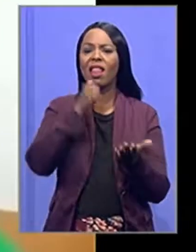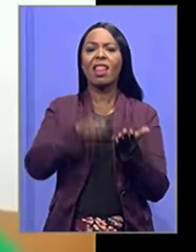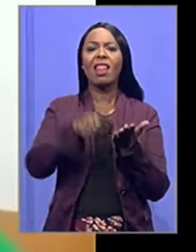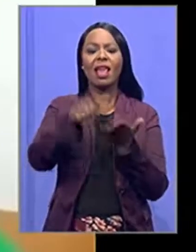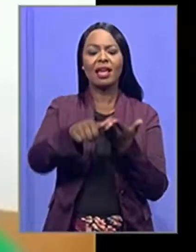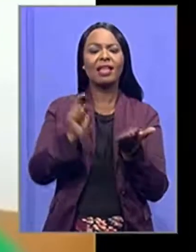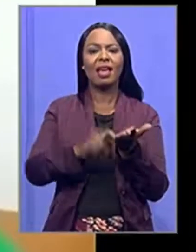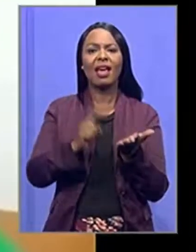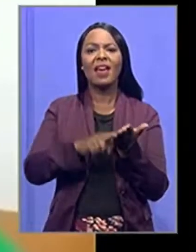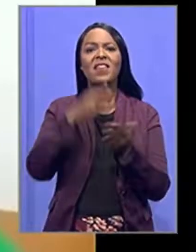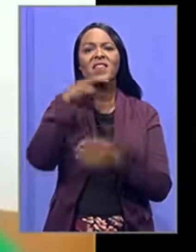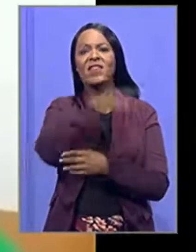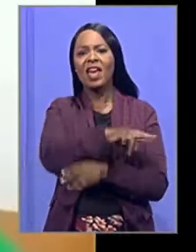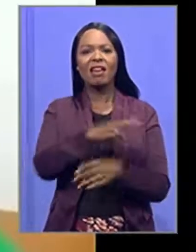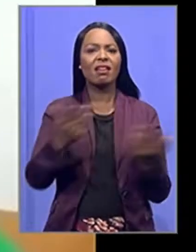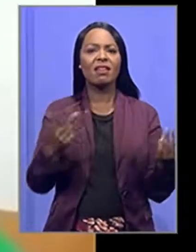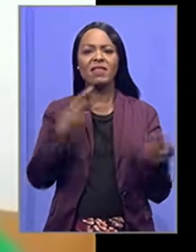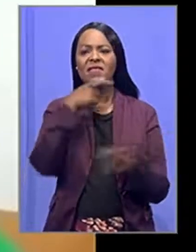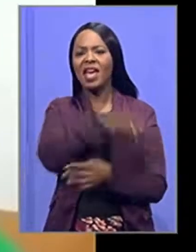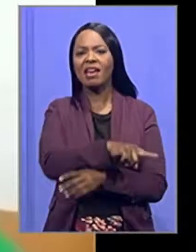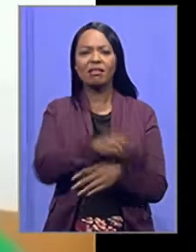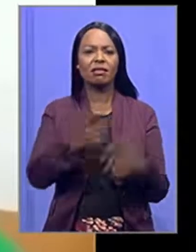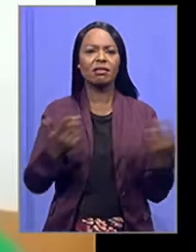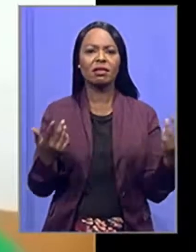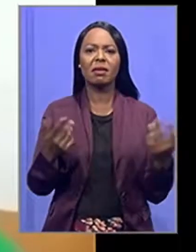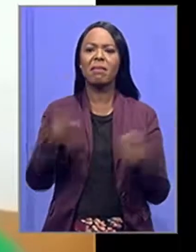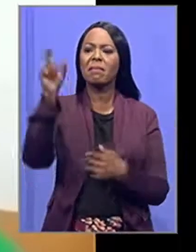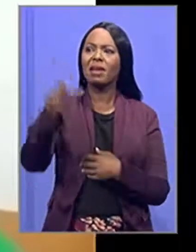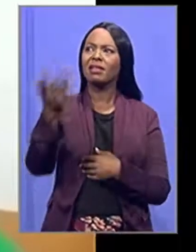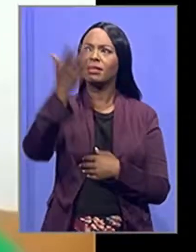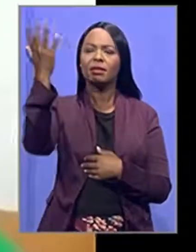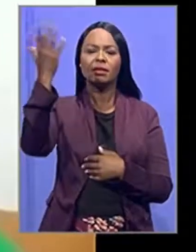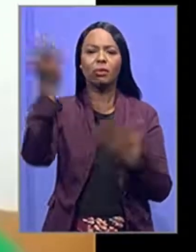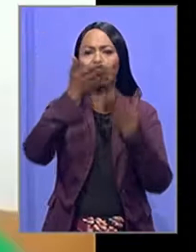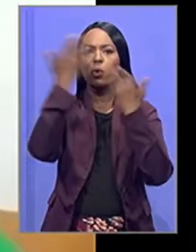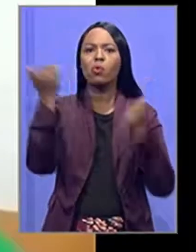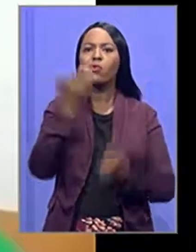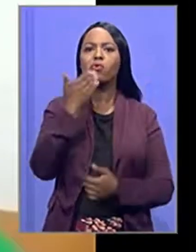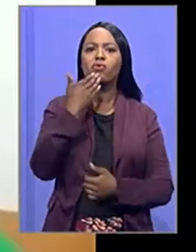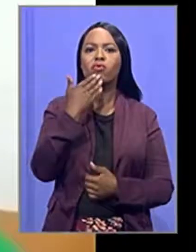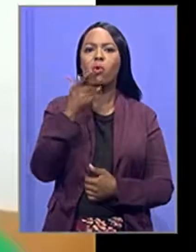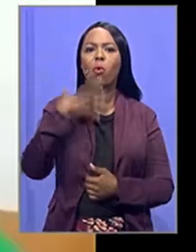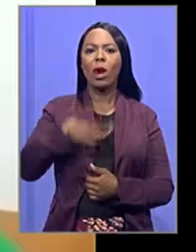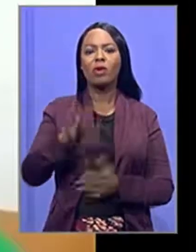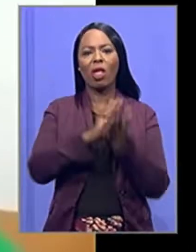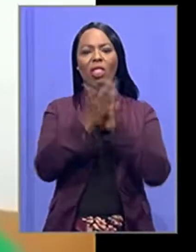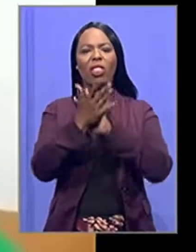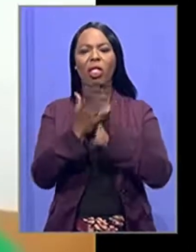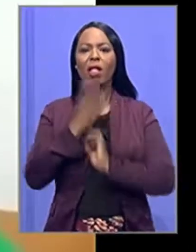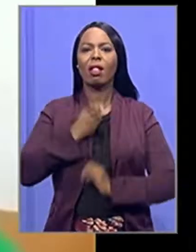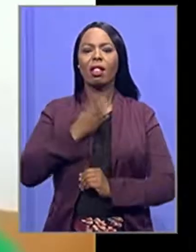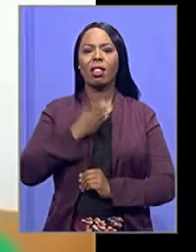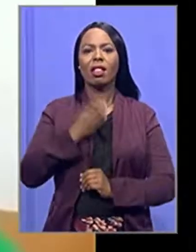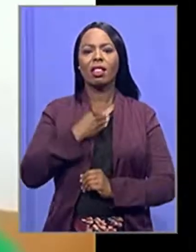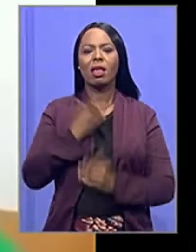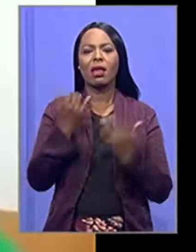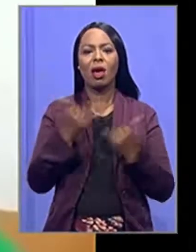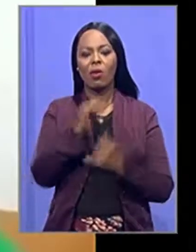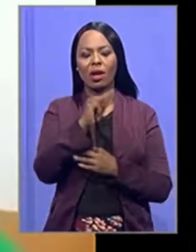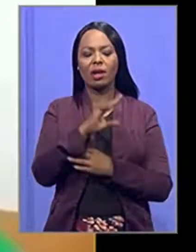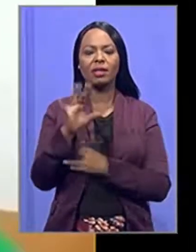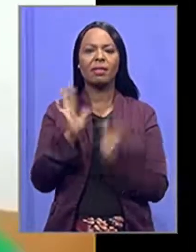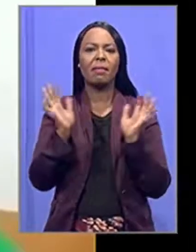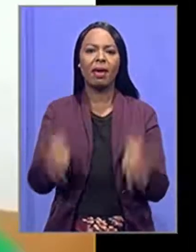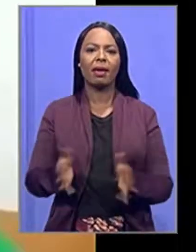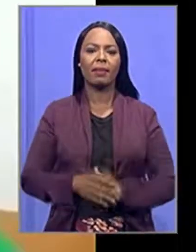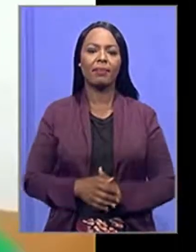fake, the letter is fraudulent, the letter is written by faceless people whose intention is to undermine the democratic process of the African